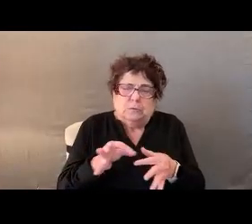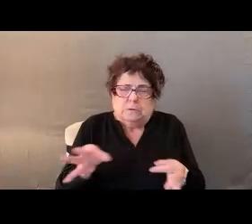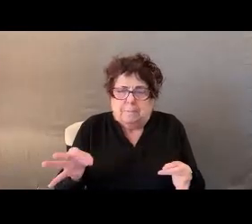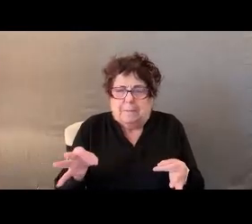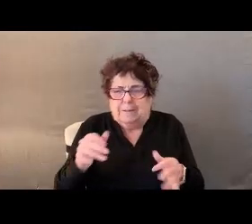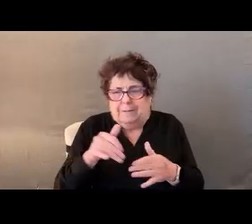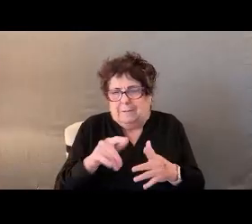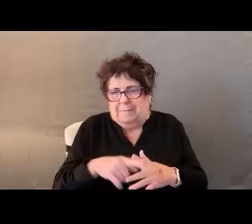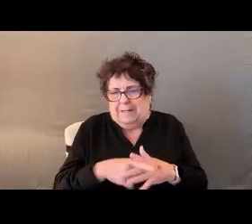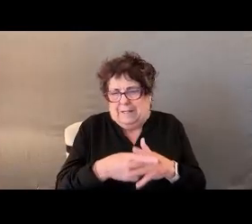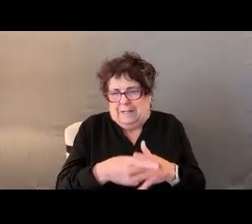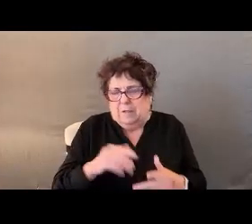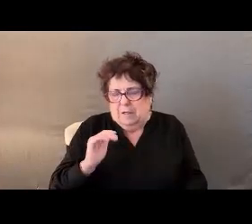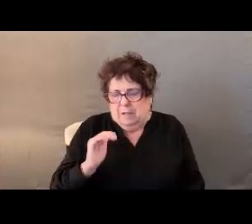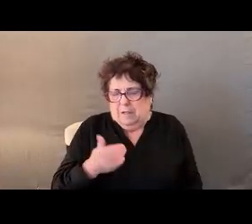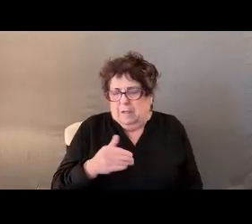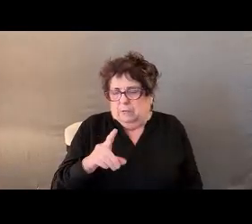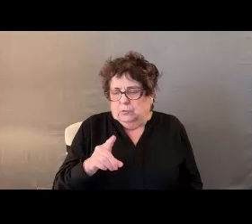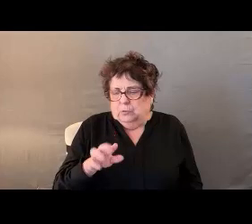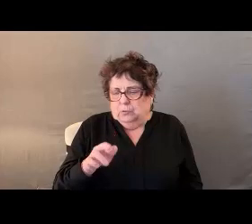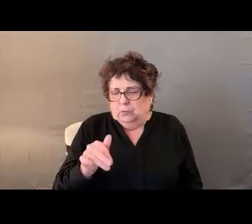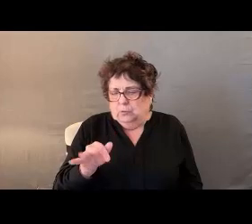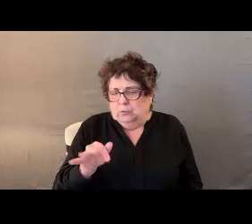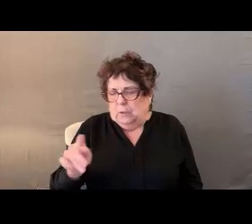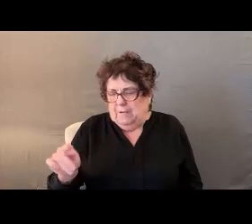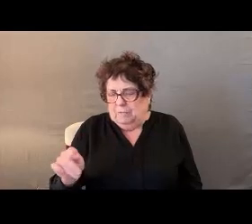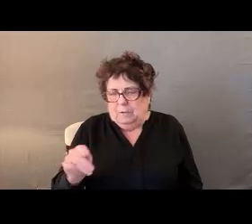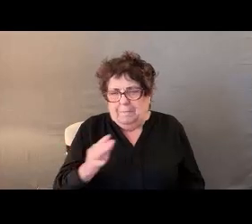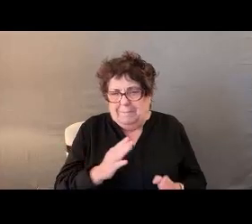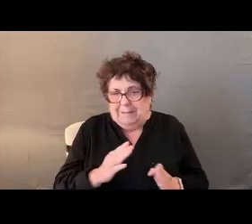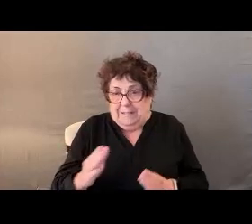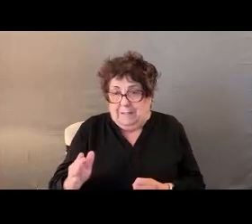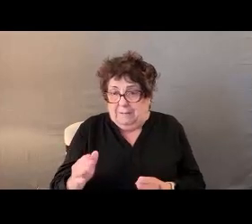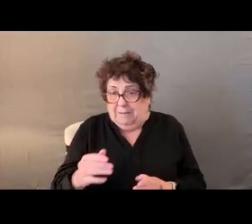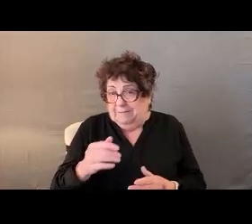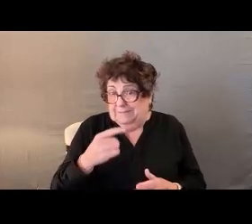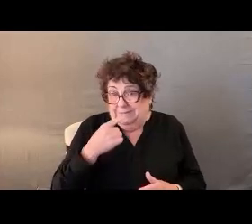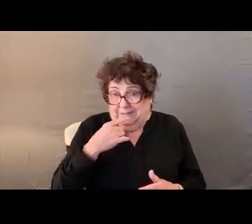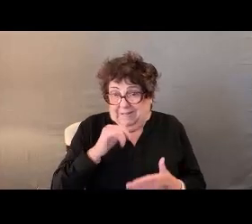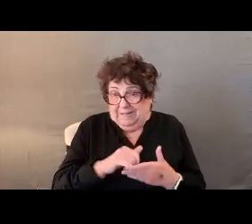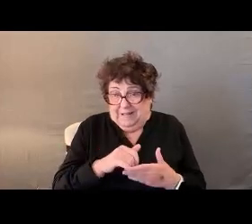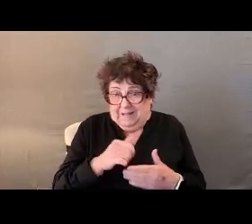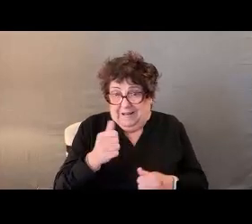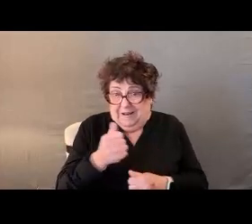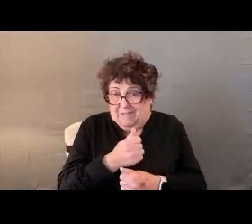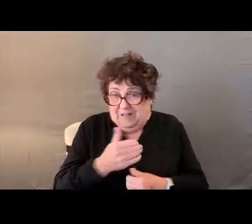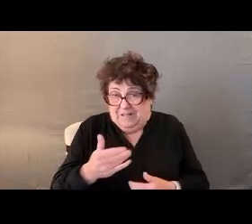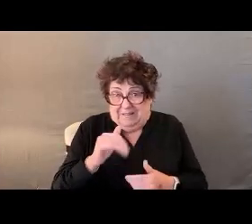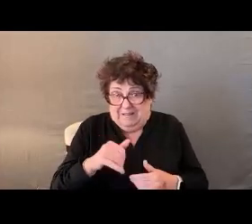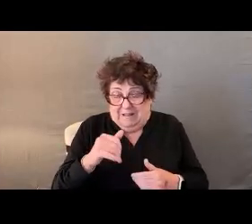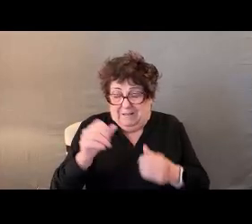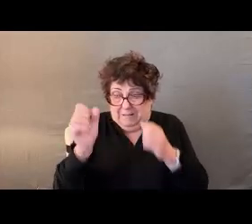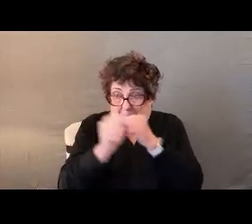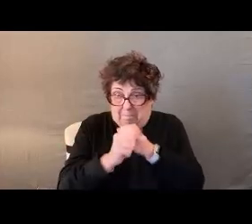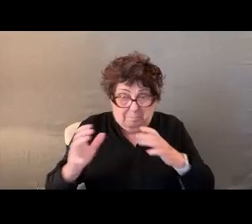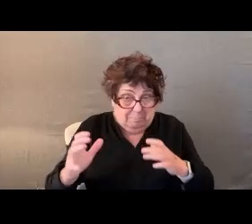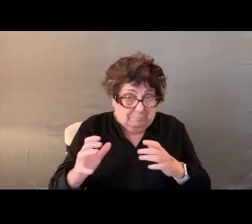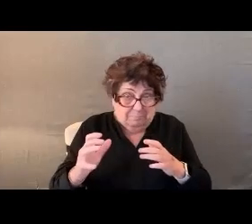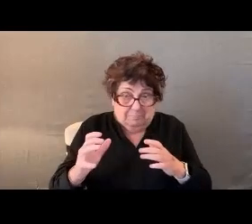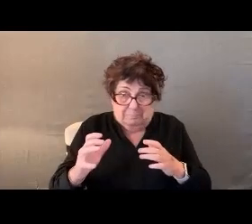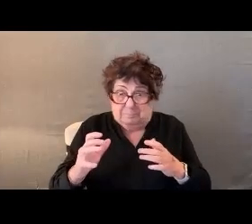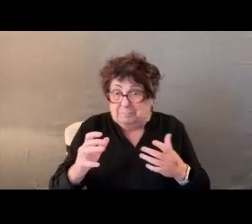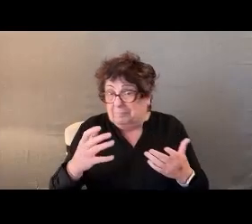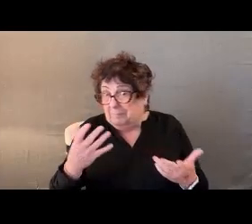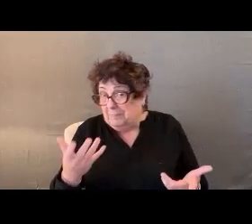that essentially says that everything the plan envisions is subject to available resources, including funding by the